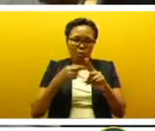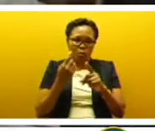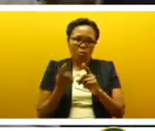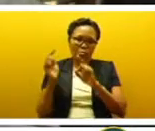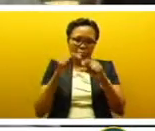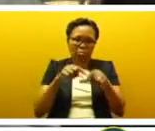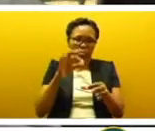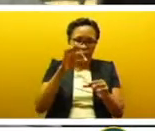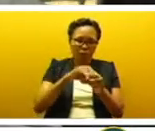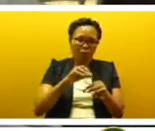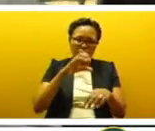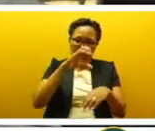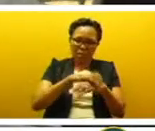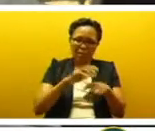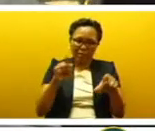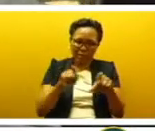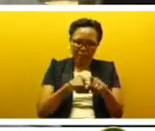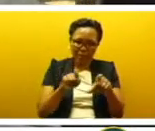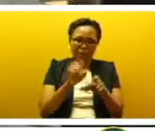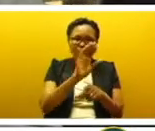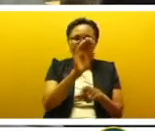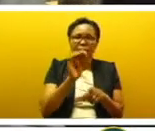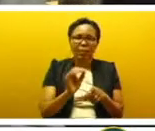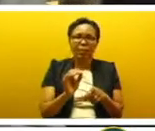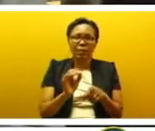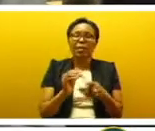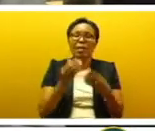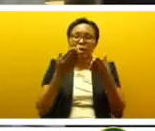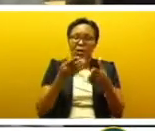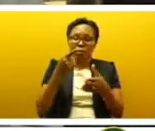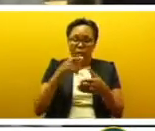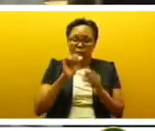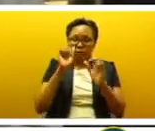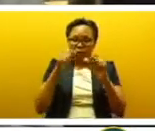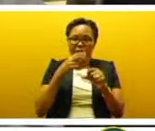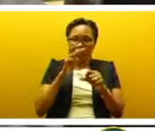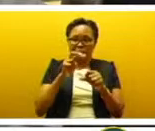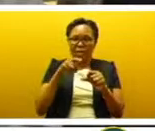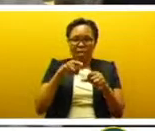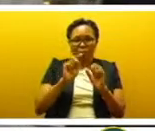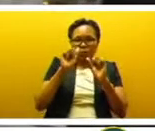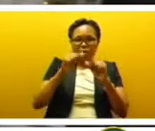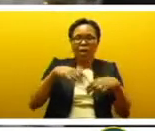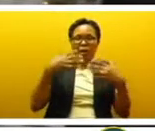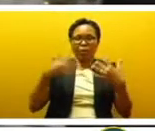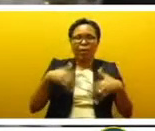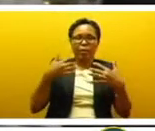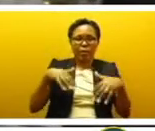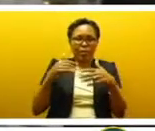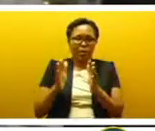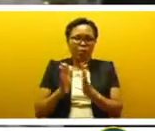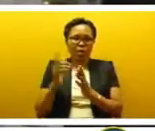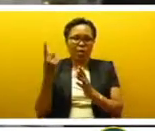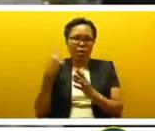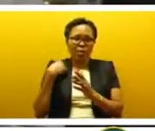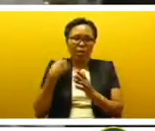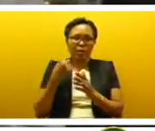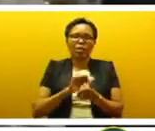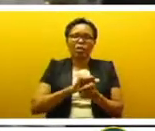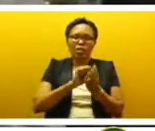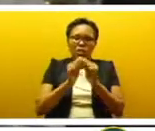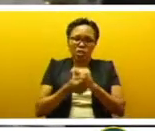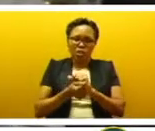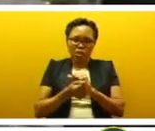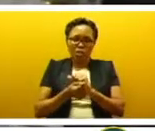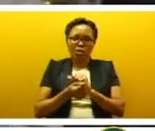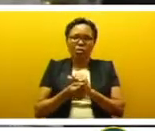he arrives at the same percentage. So there you can see how they can play with numbers by changing the denominators and arriving